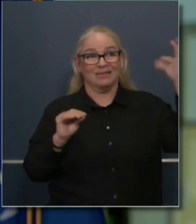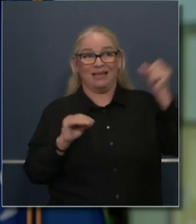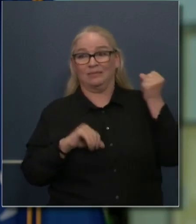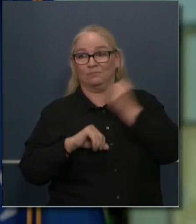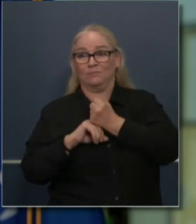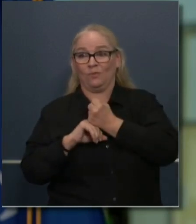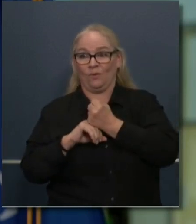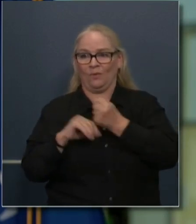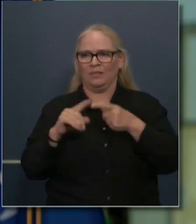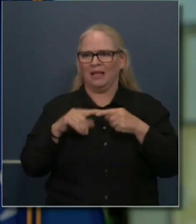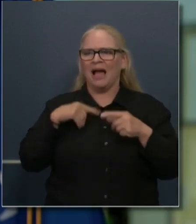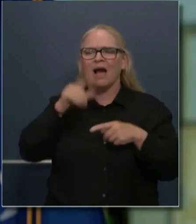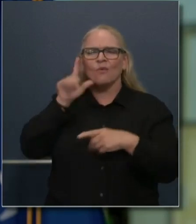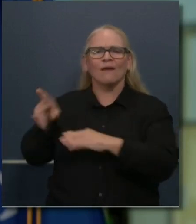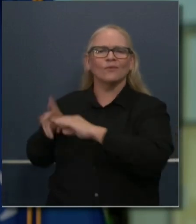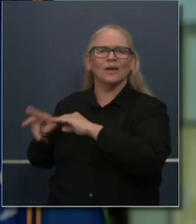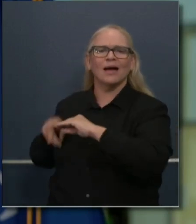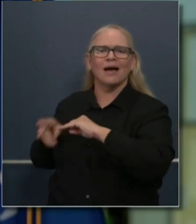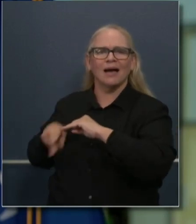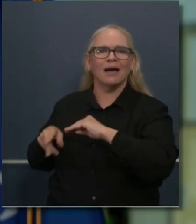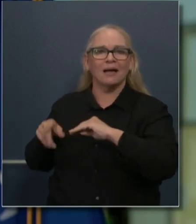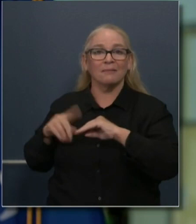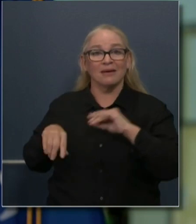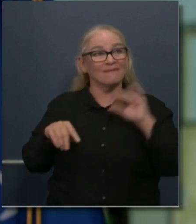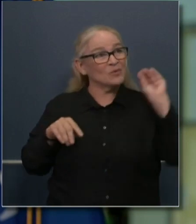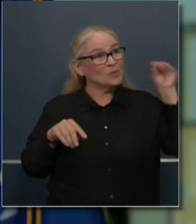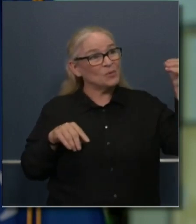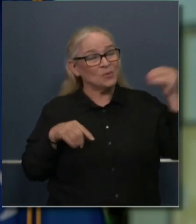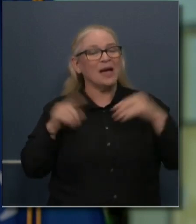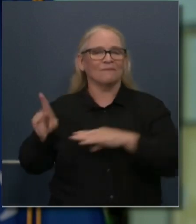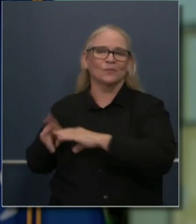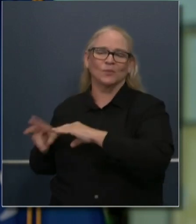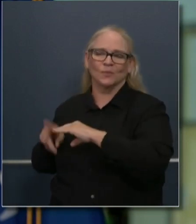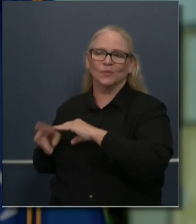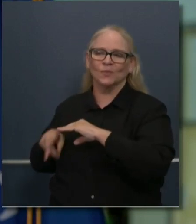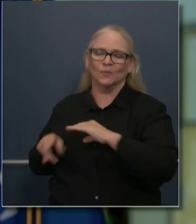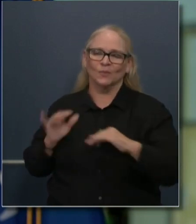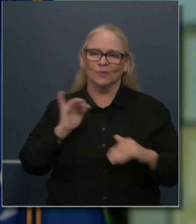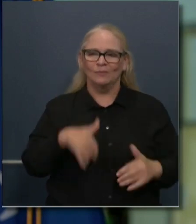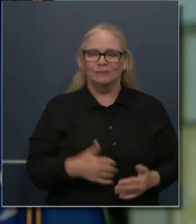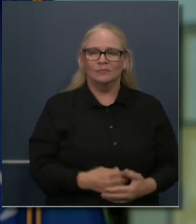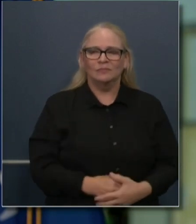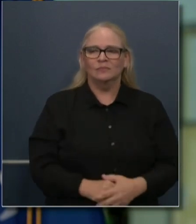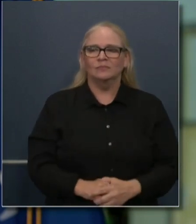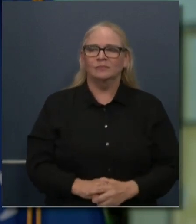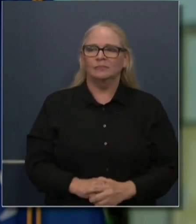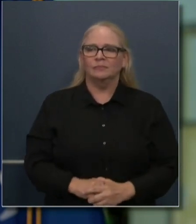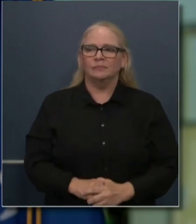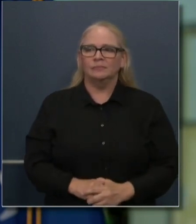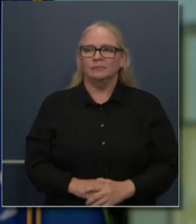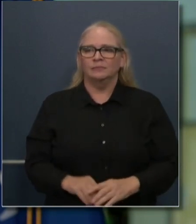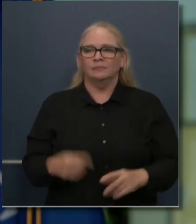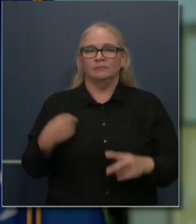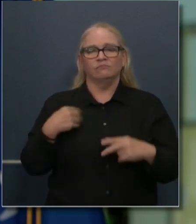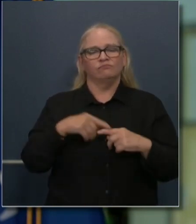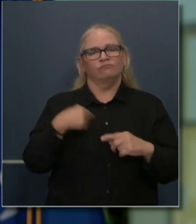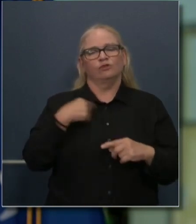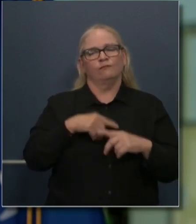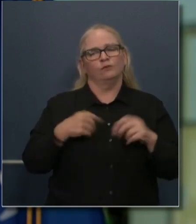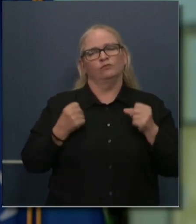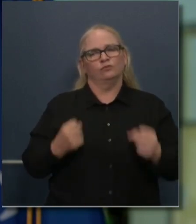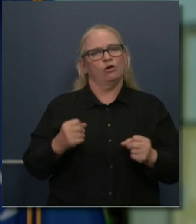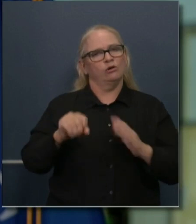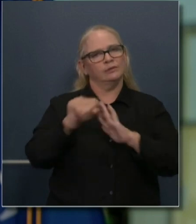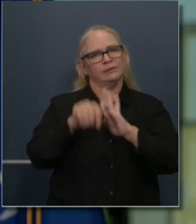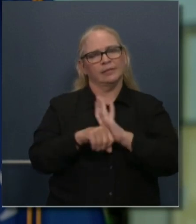help strengthen our resolve and, moreover, our resiliency as a state. We also looked at our